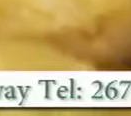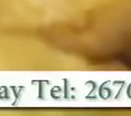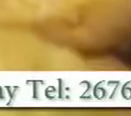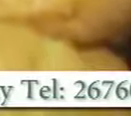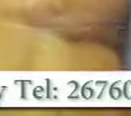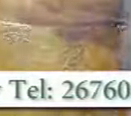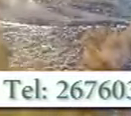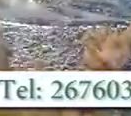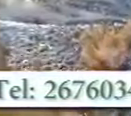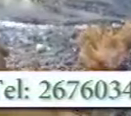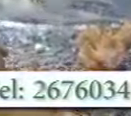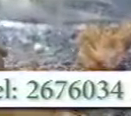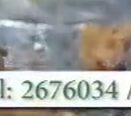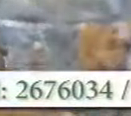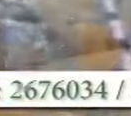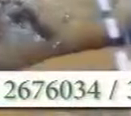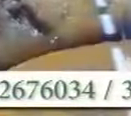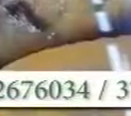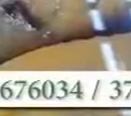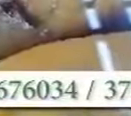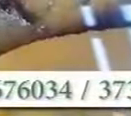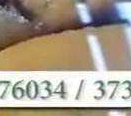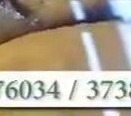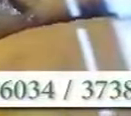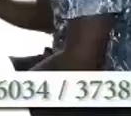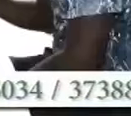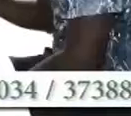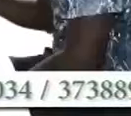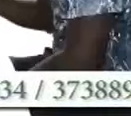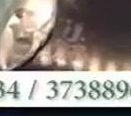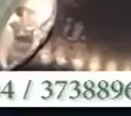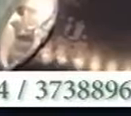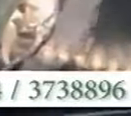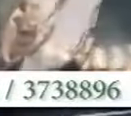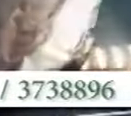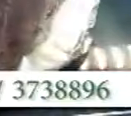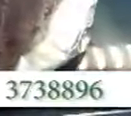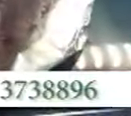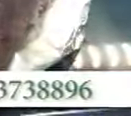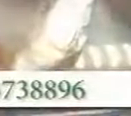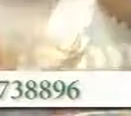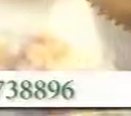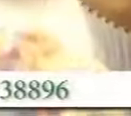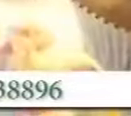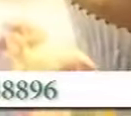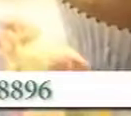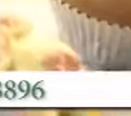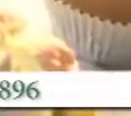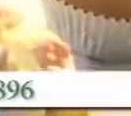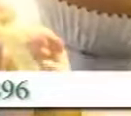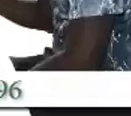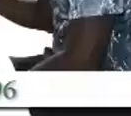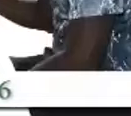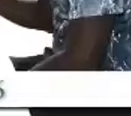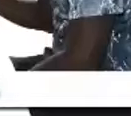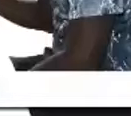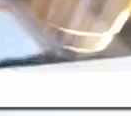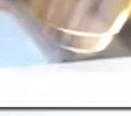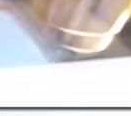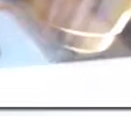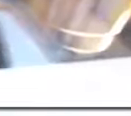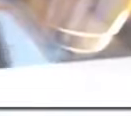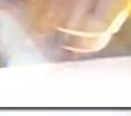nakko pastry anim bakery iko fanan be kalel badde lomba conference lomba workshop lomba ye fofé nil lon dunya